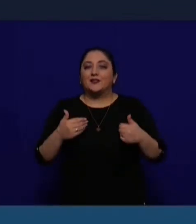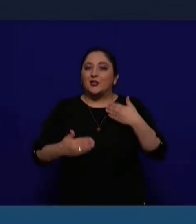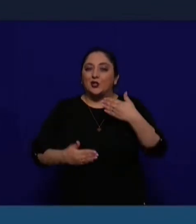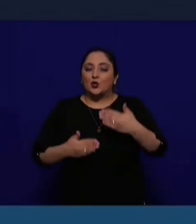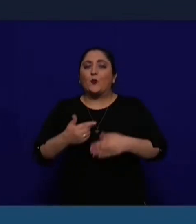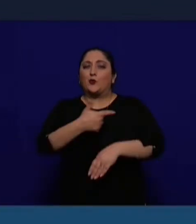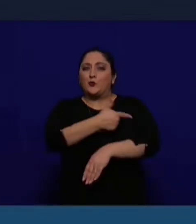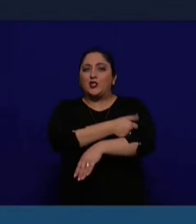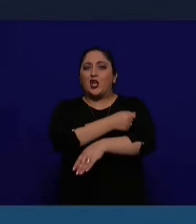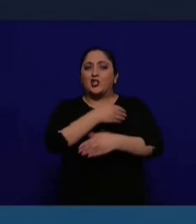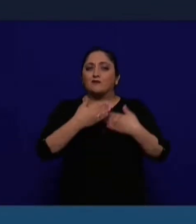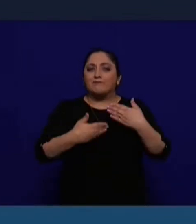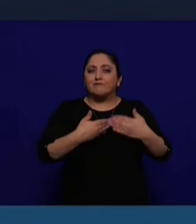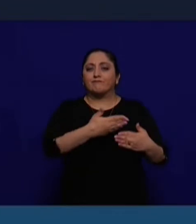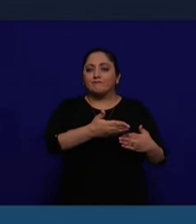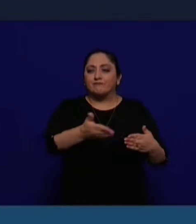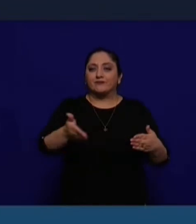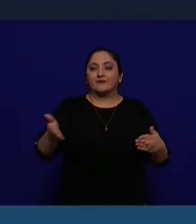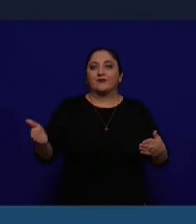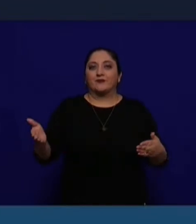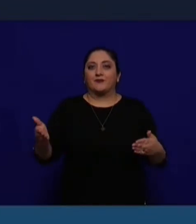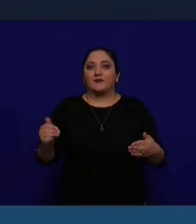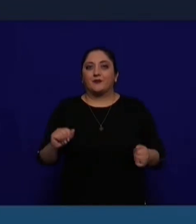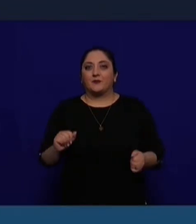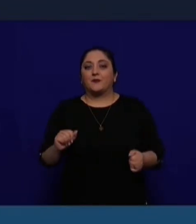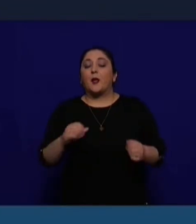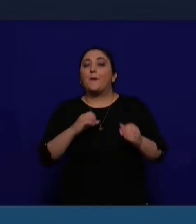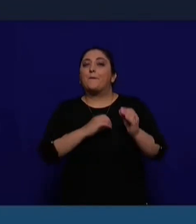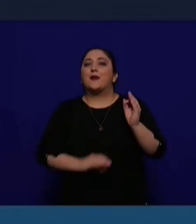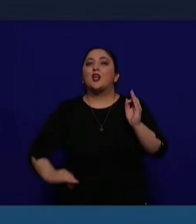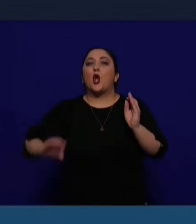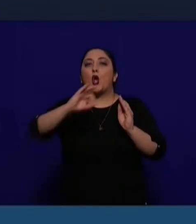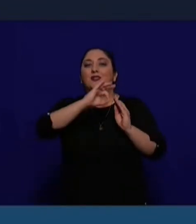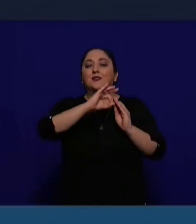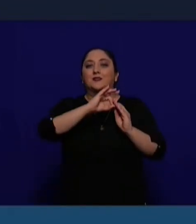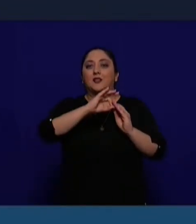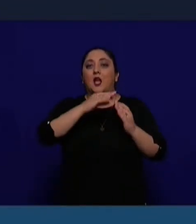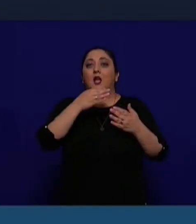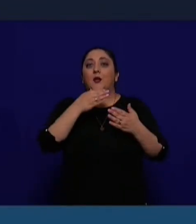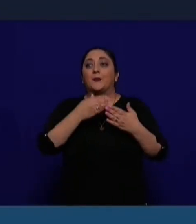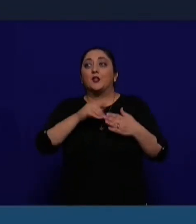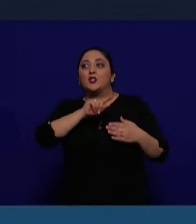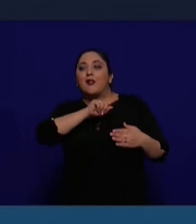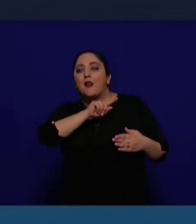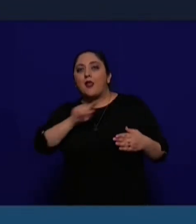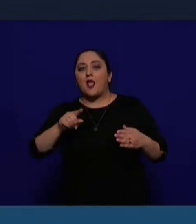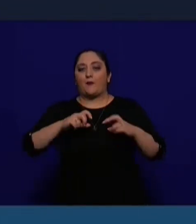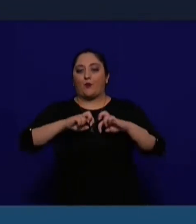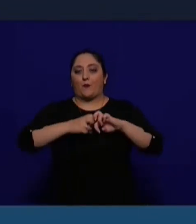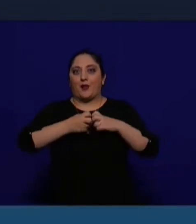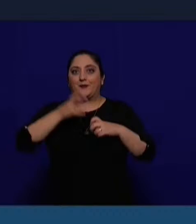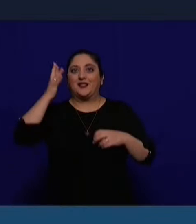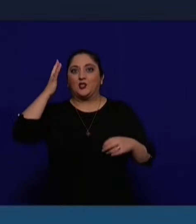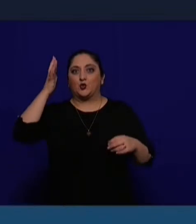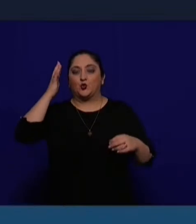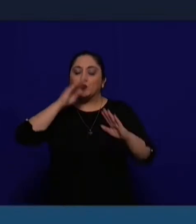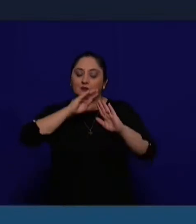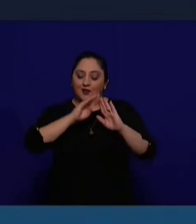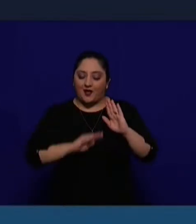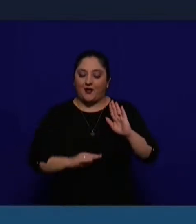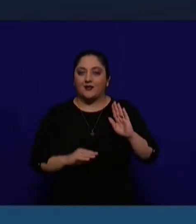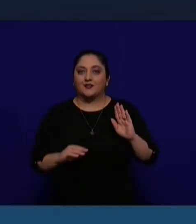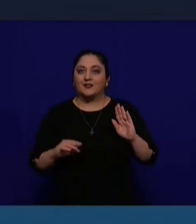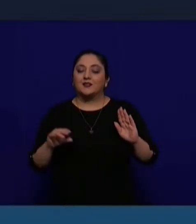nlaqmu dawk il-persuni bħalissa bħala priorità li huma jistgħu jkollhom l-iktar komplikazzjonijiet ħalli jekk aħna